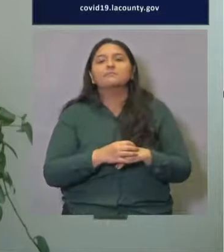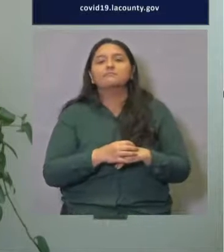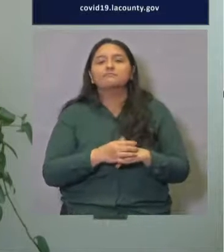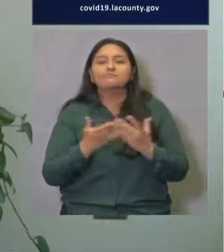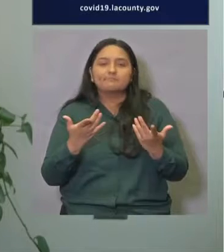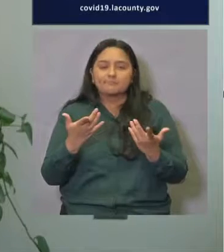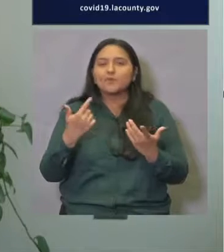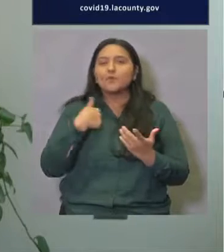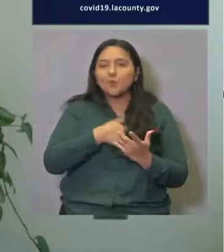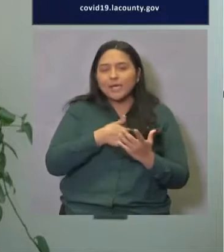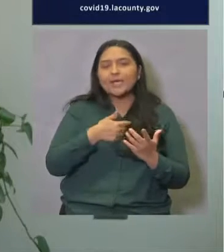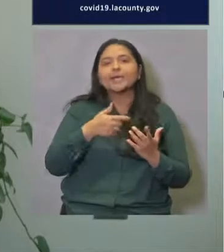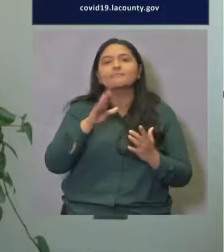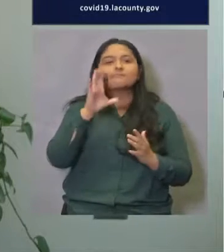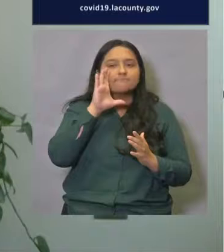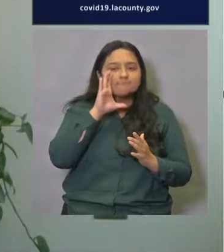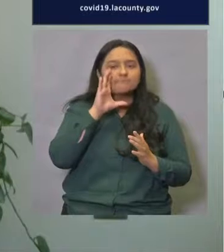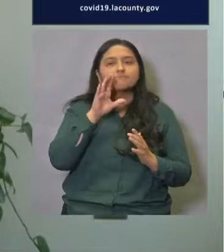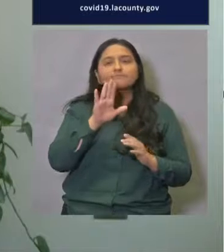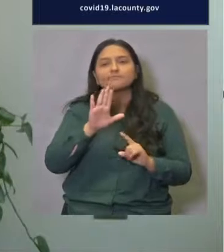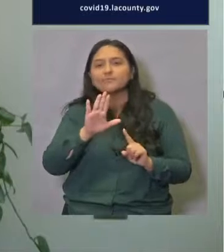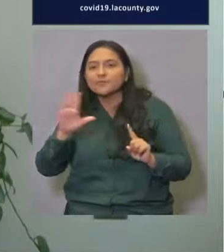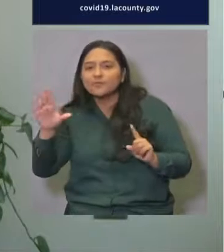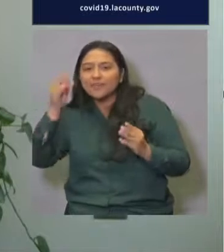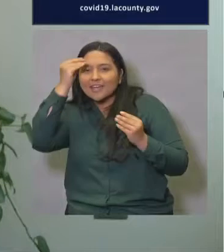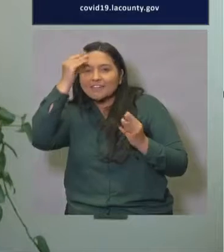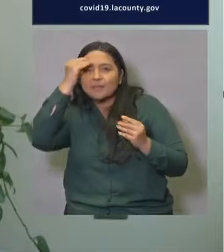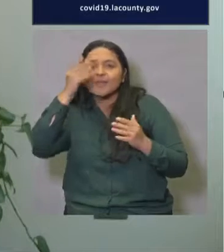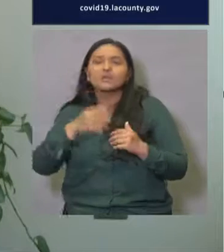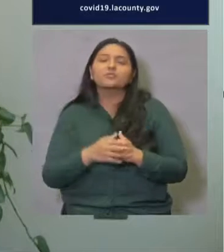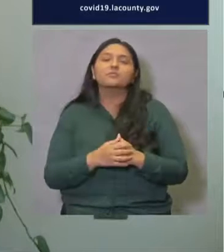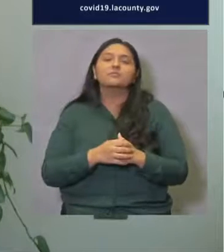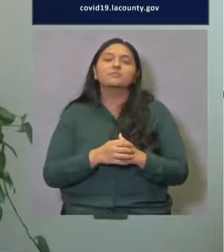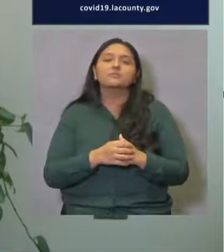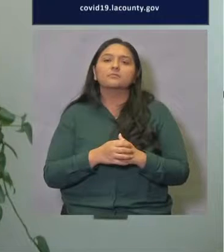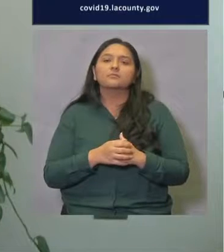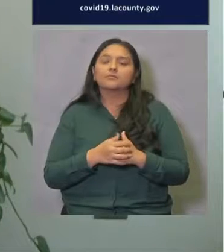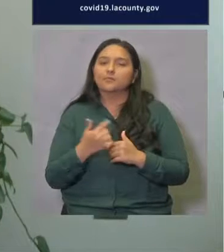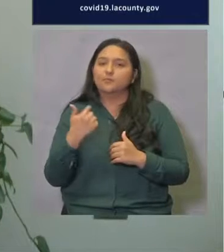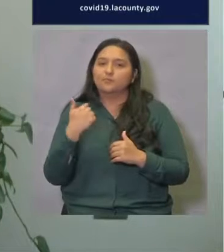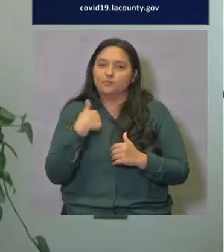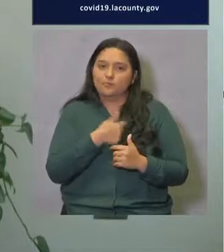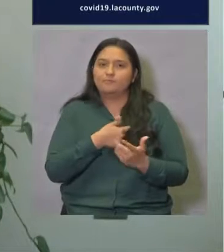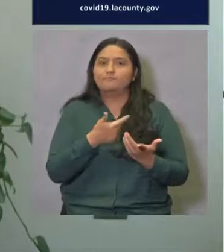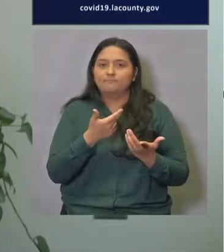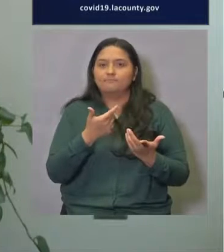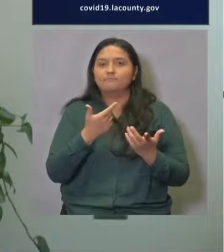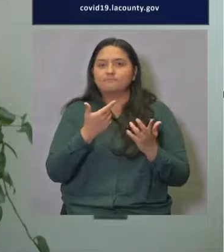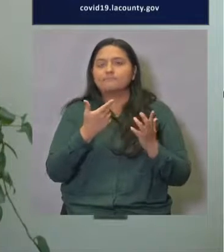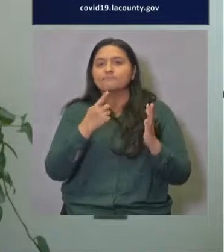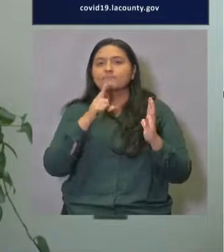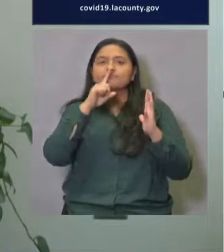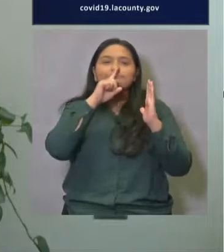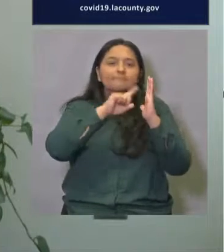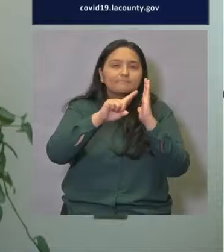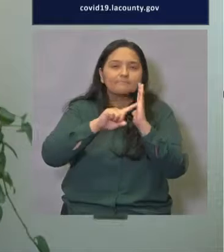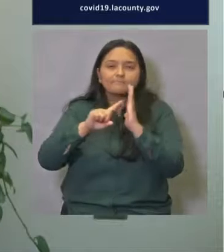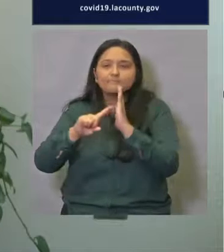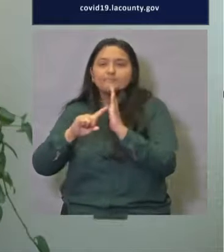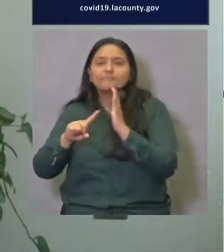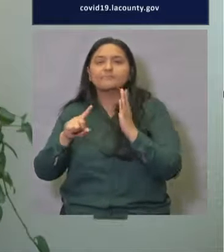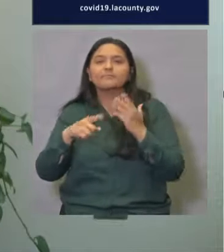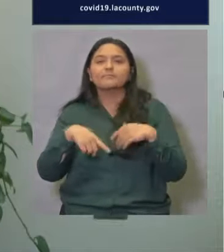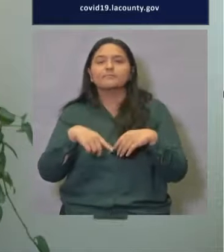that information that we get in. We're looking really hard at what's happening with our